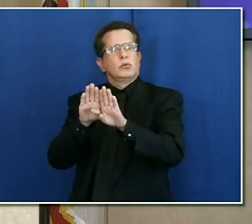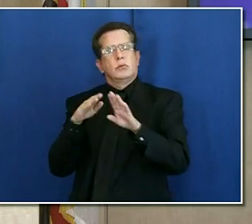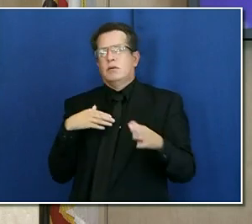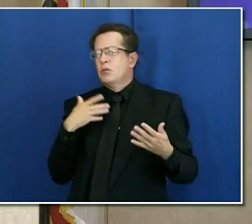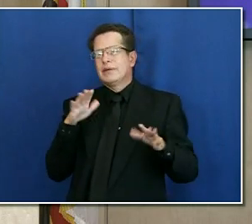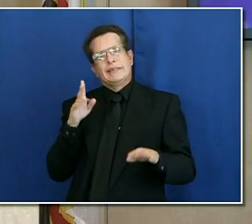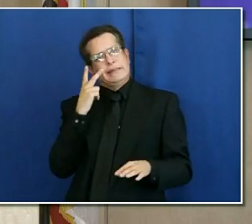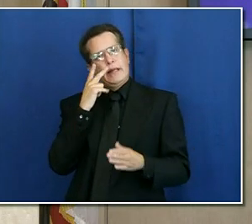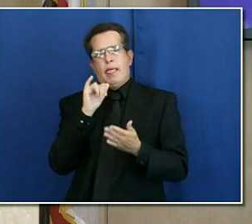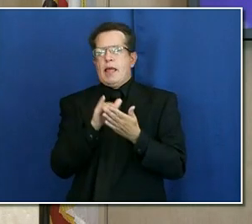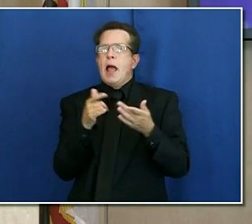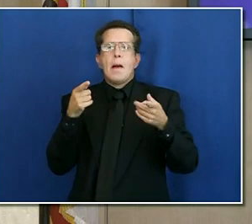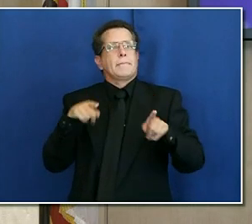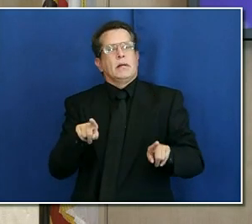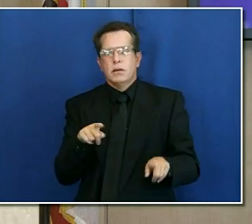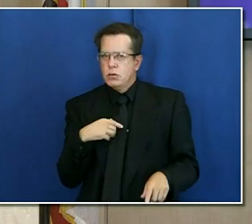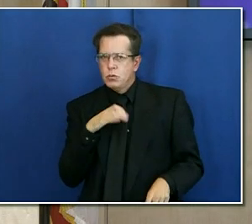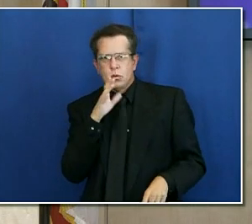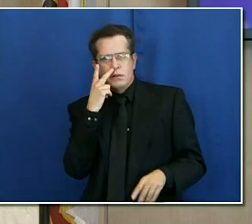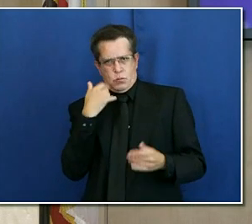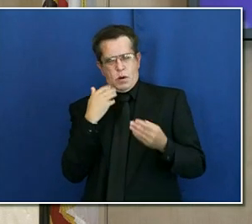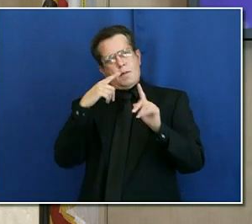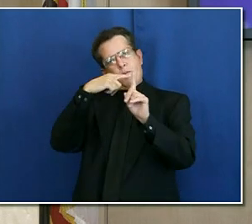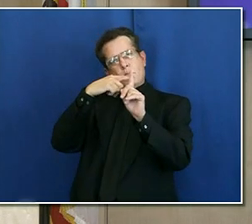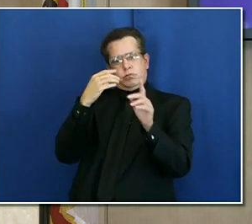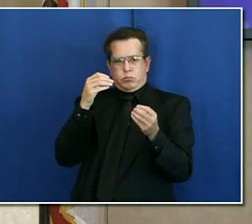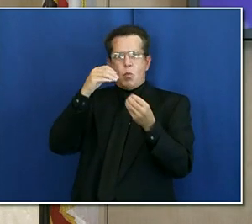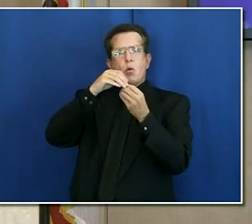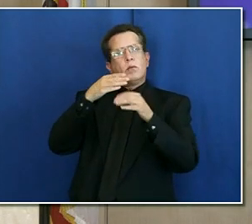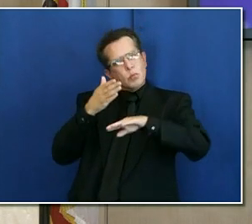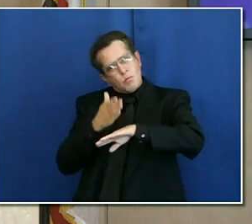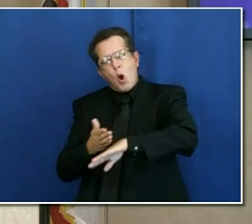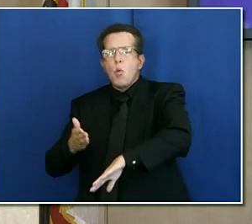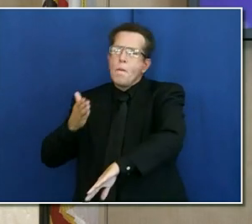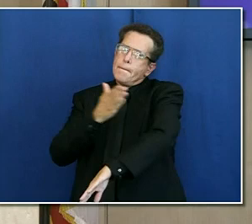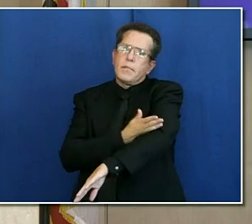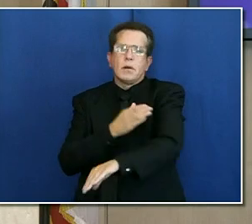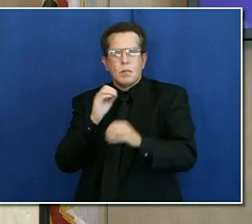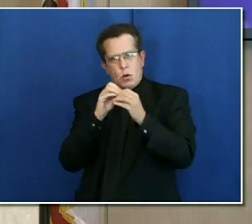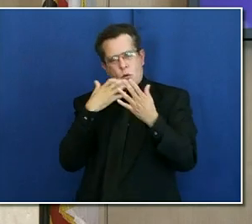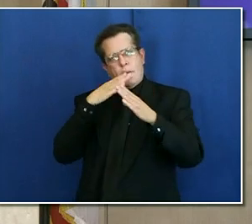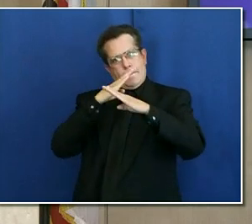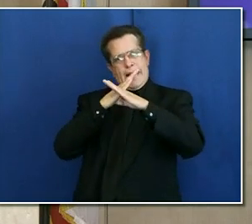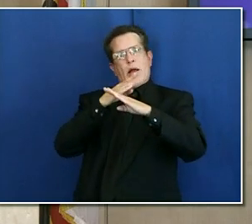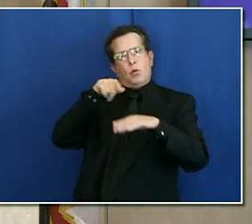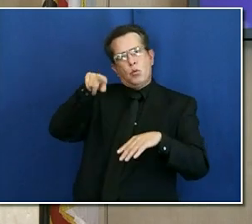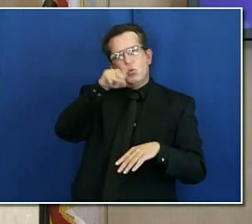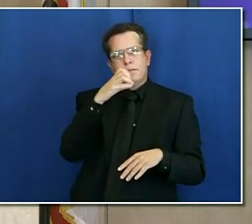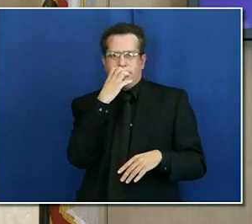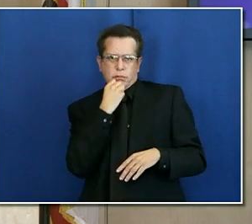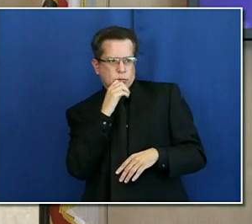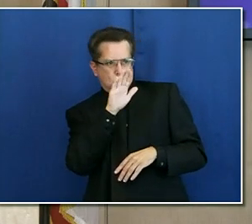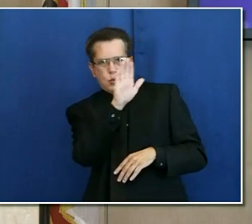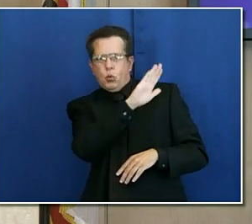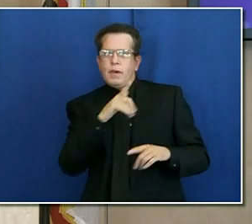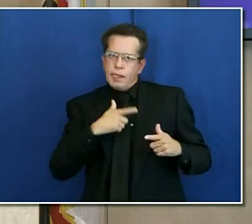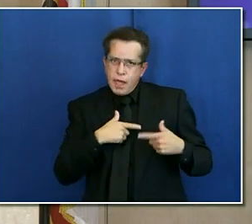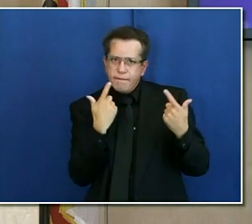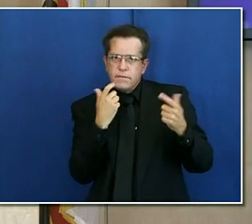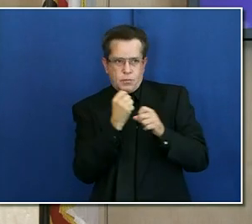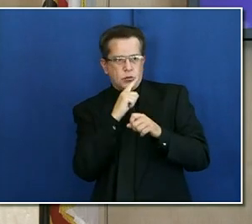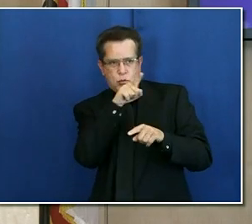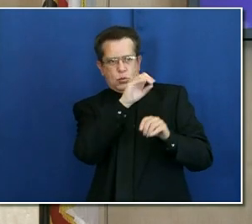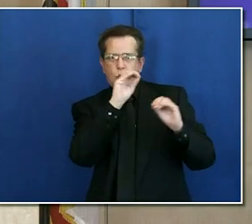want that to happen. We want to continue in the positive direction we are. We want to protect people. We want to preserve life. We want to ensure